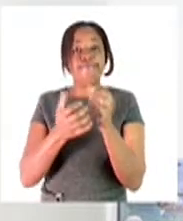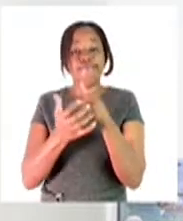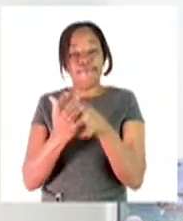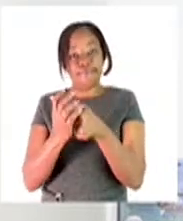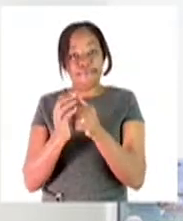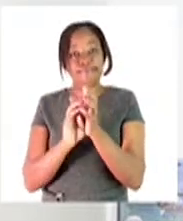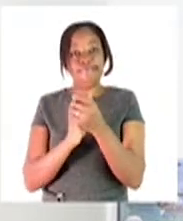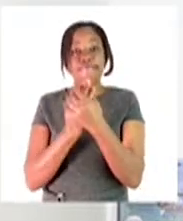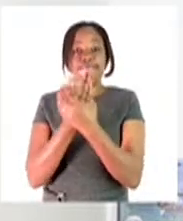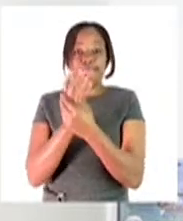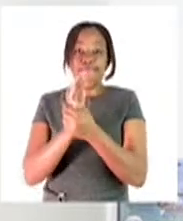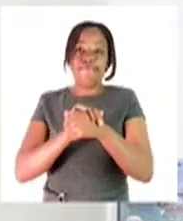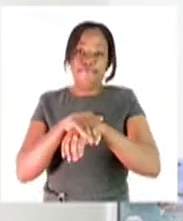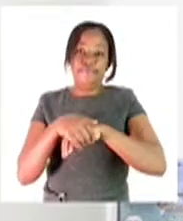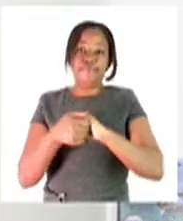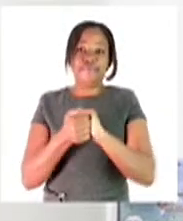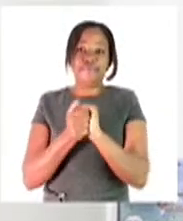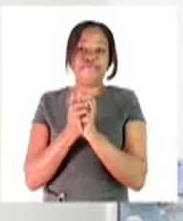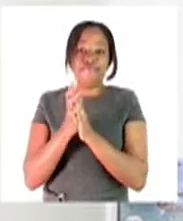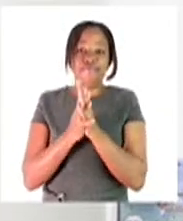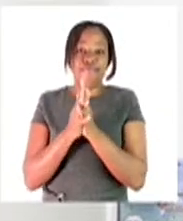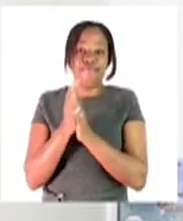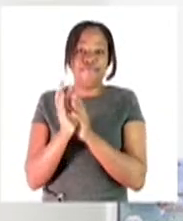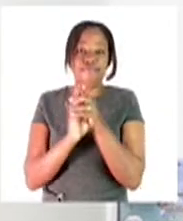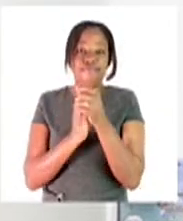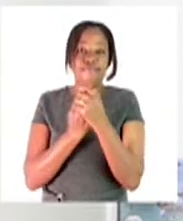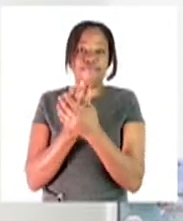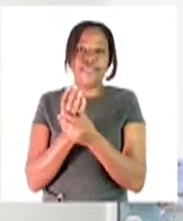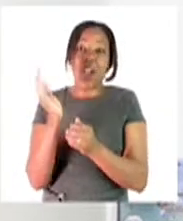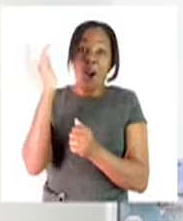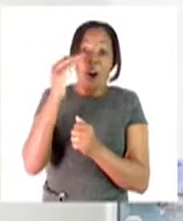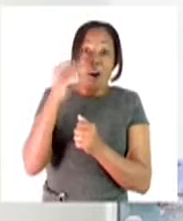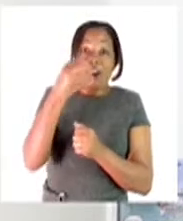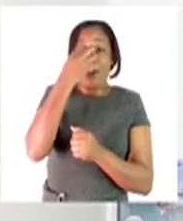Now, we are going to call our friend Zoshi to say